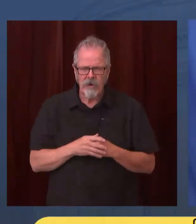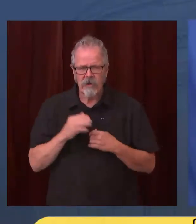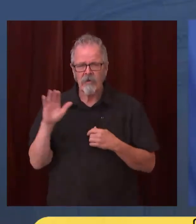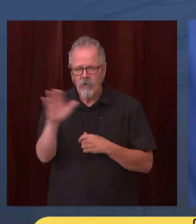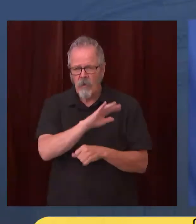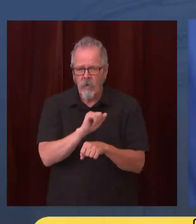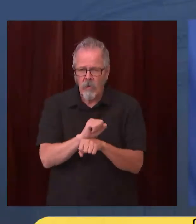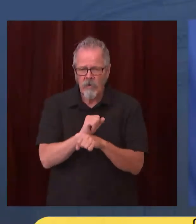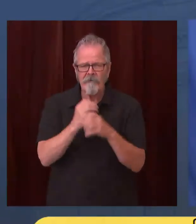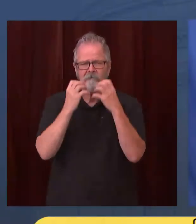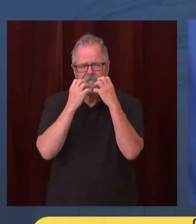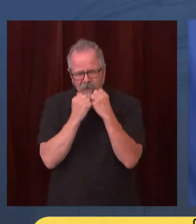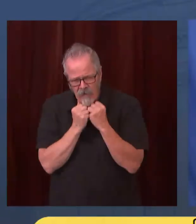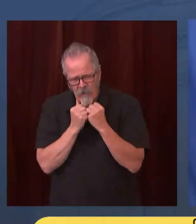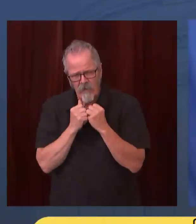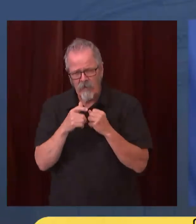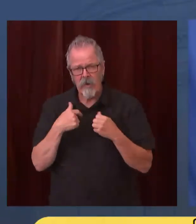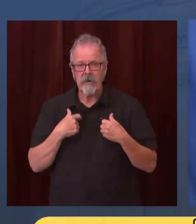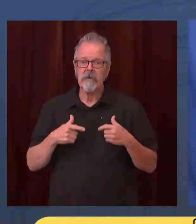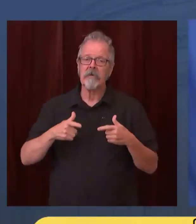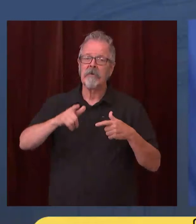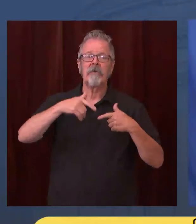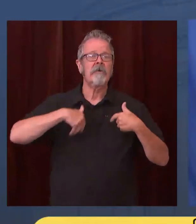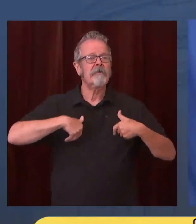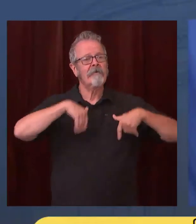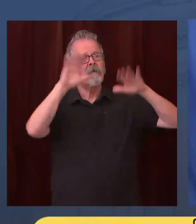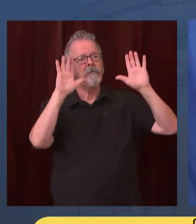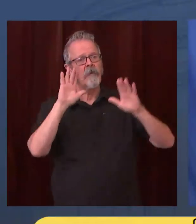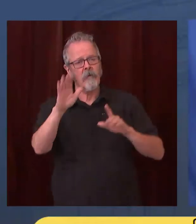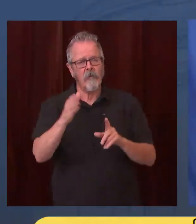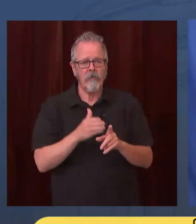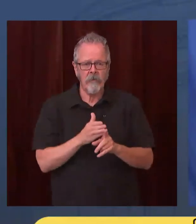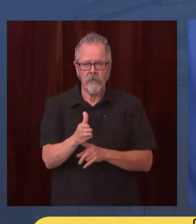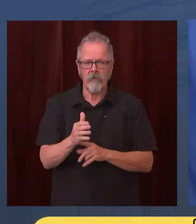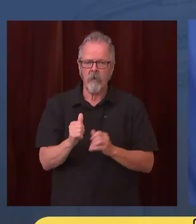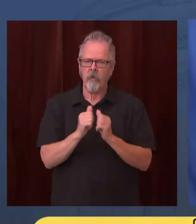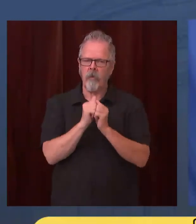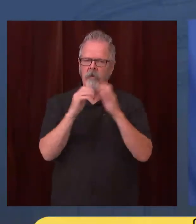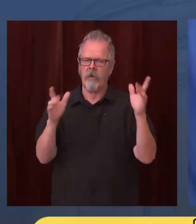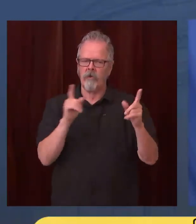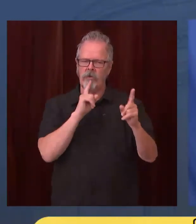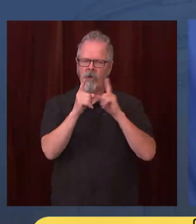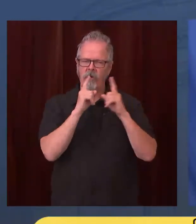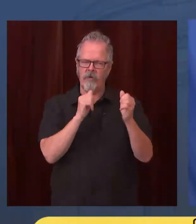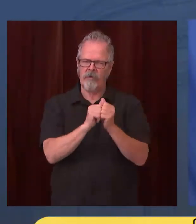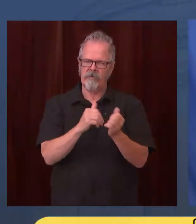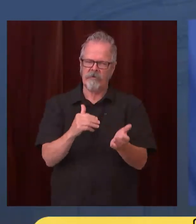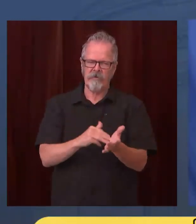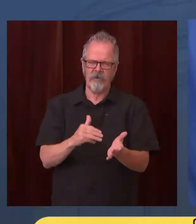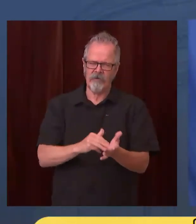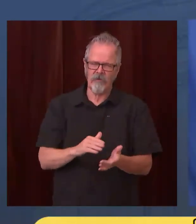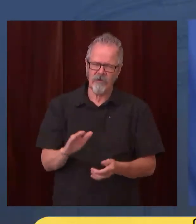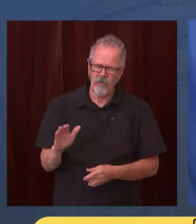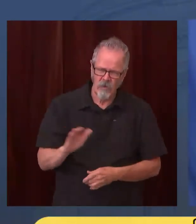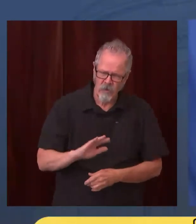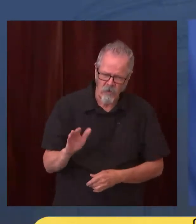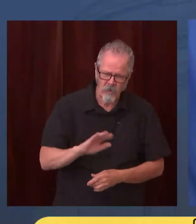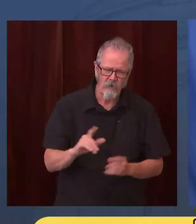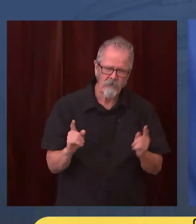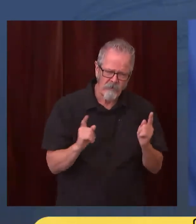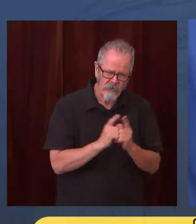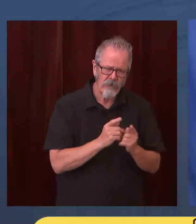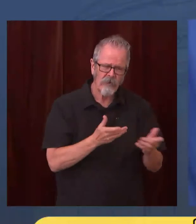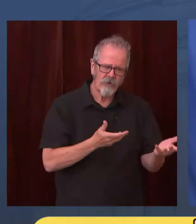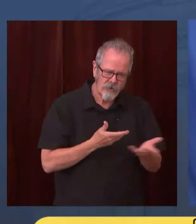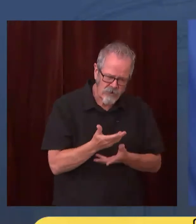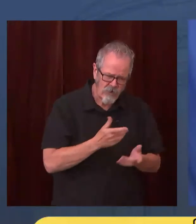career without talking to your physician about this. Your physician will give you the straight scoop. Now, I have heard some people who have